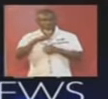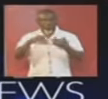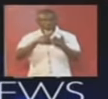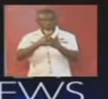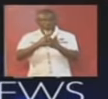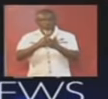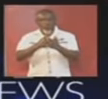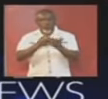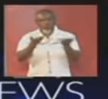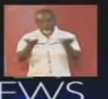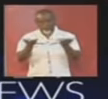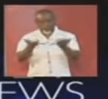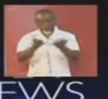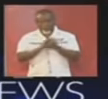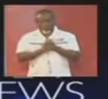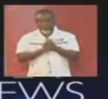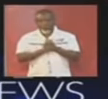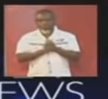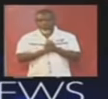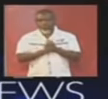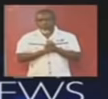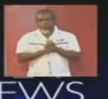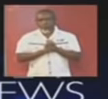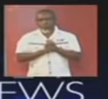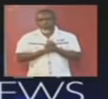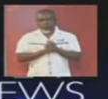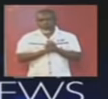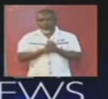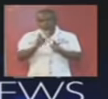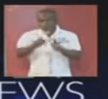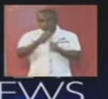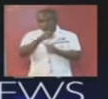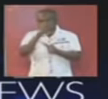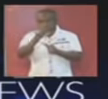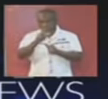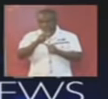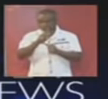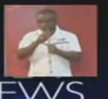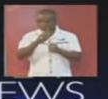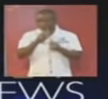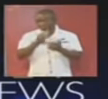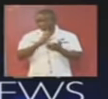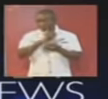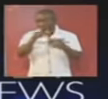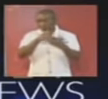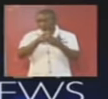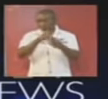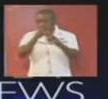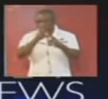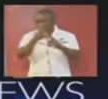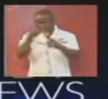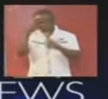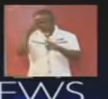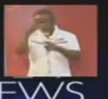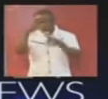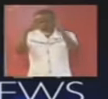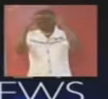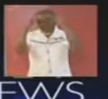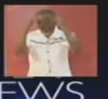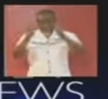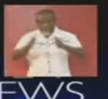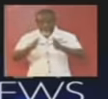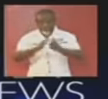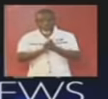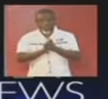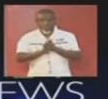Abdul Richards, and to Dr. Wheeler. My first question, well, actually, all my questions are for Minister. Minister, there are some questions raised